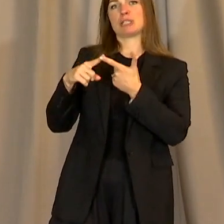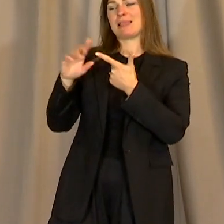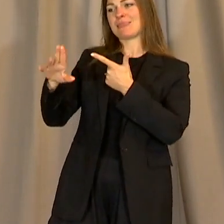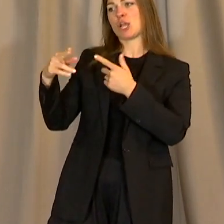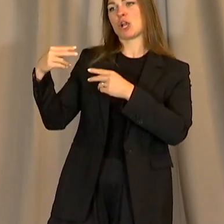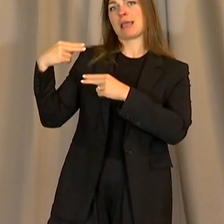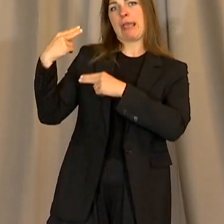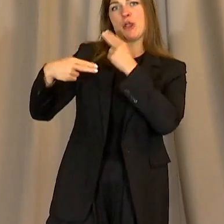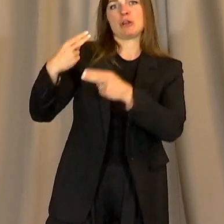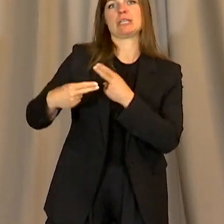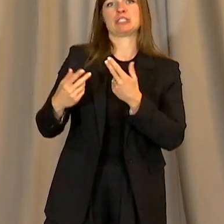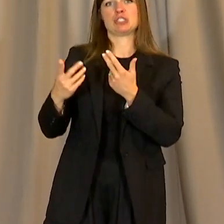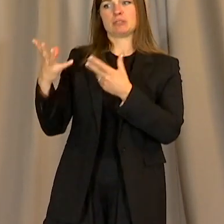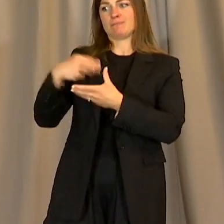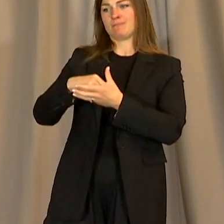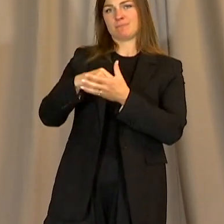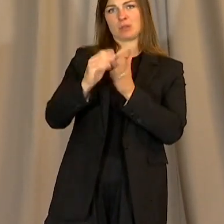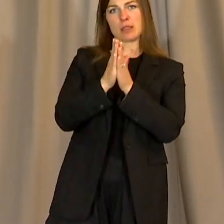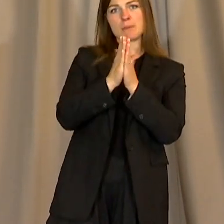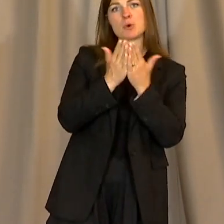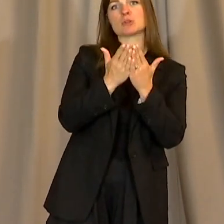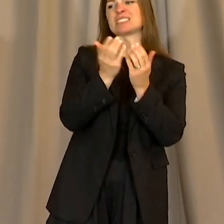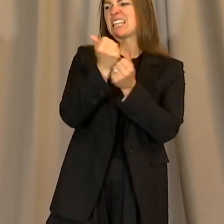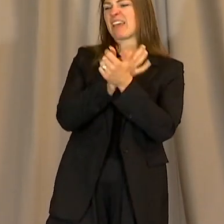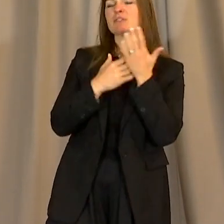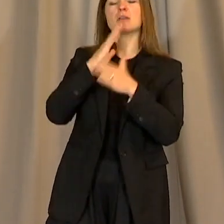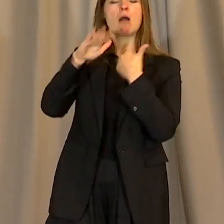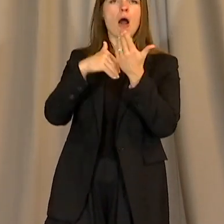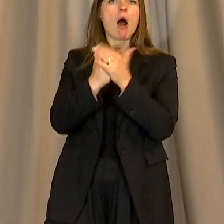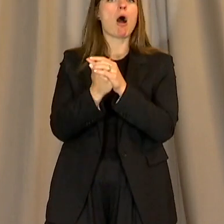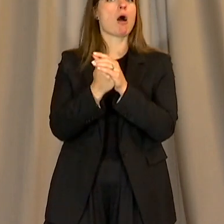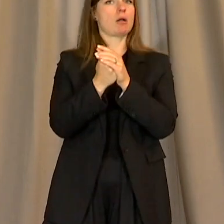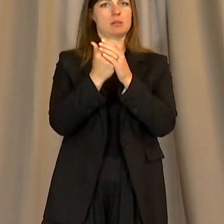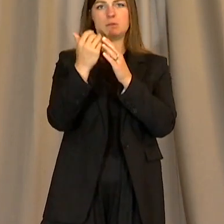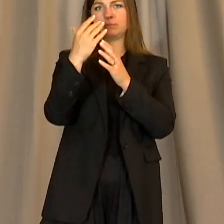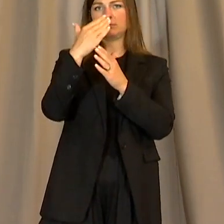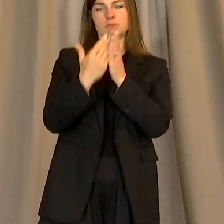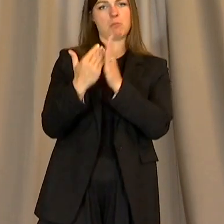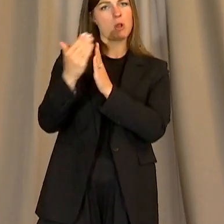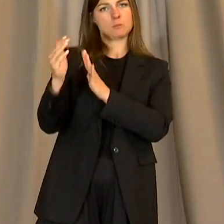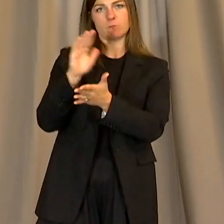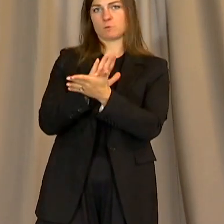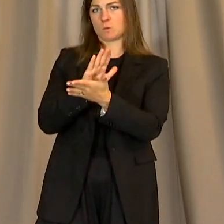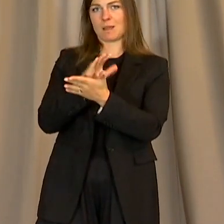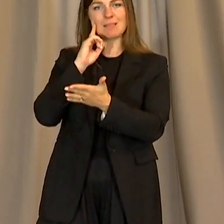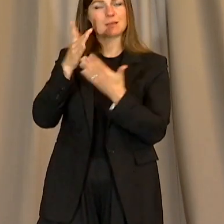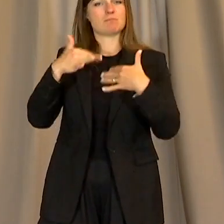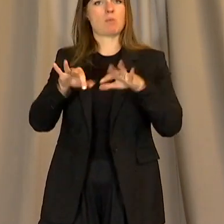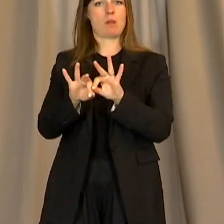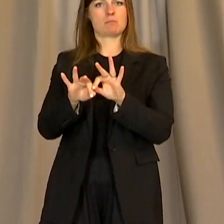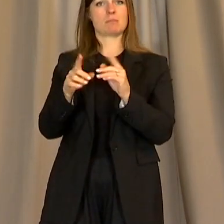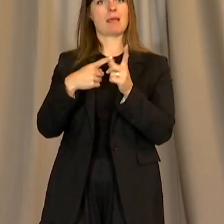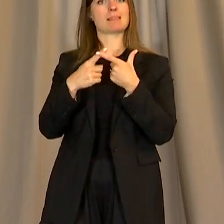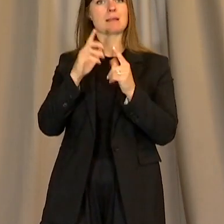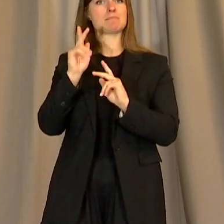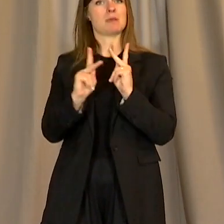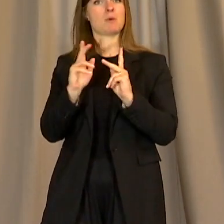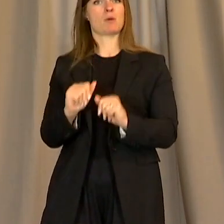in our literature in all facets of school so that you know, people will go into